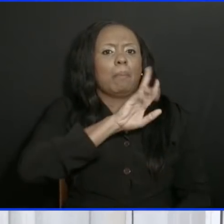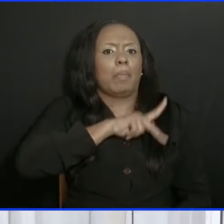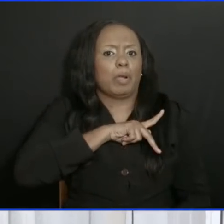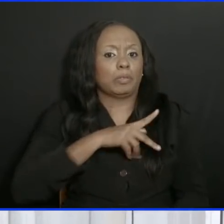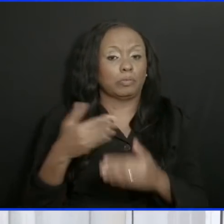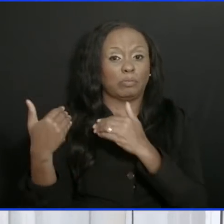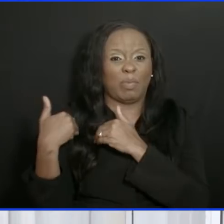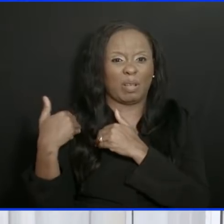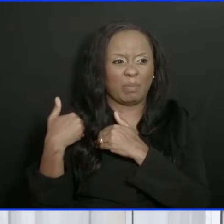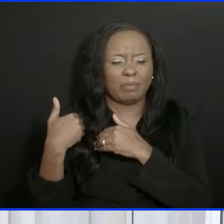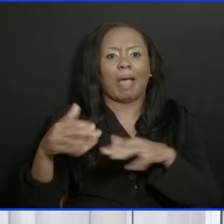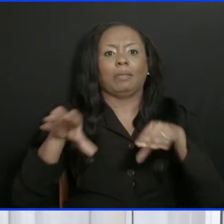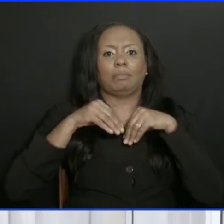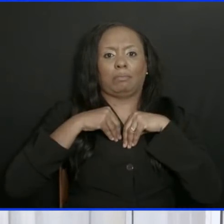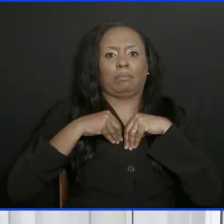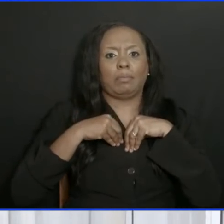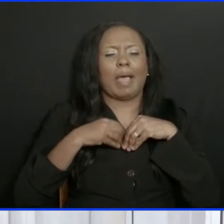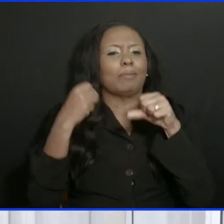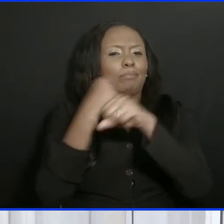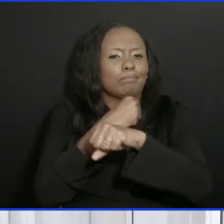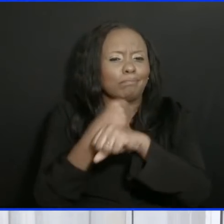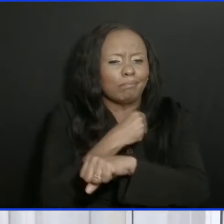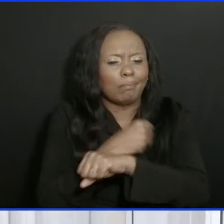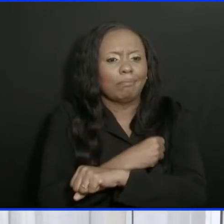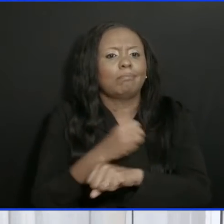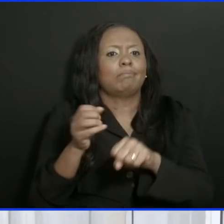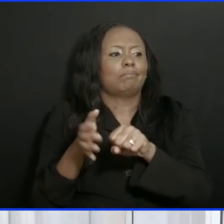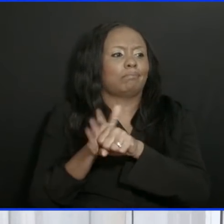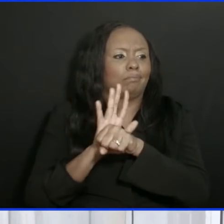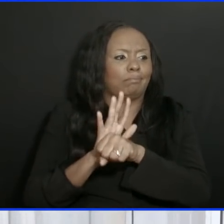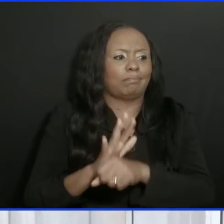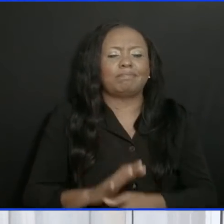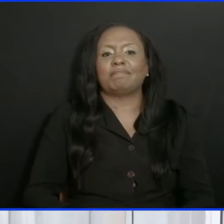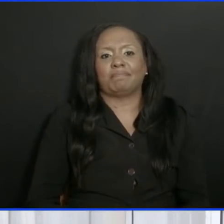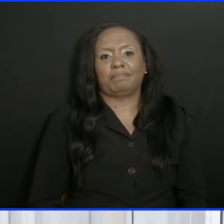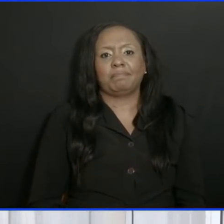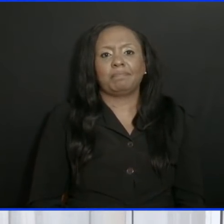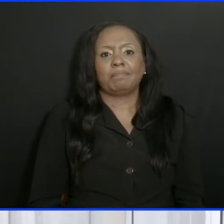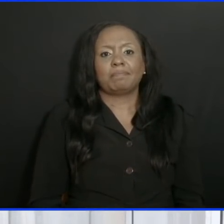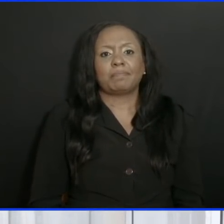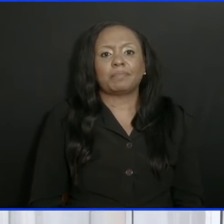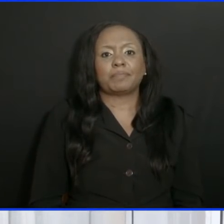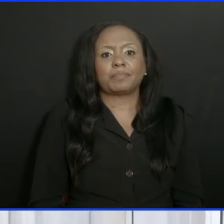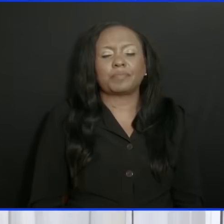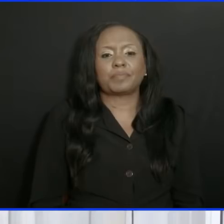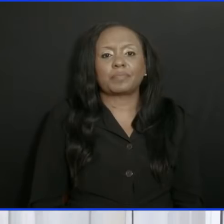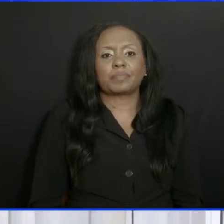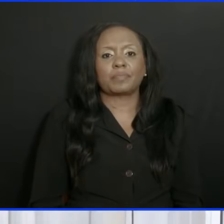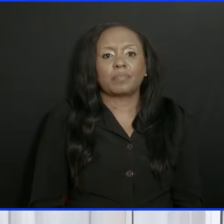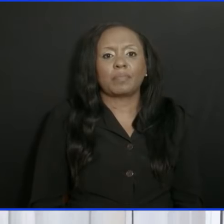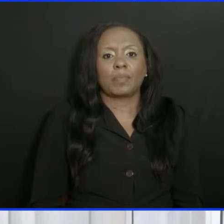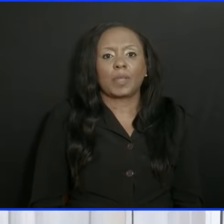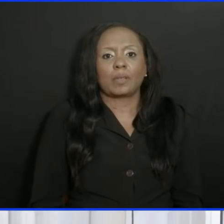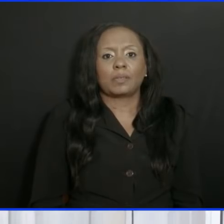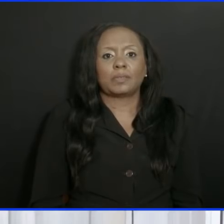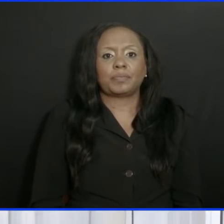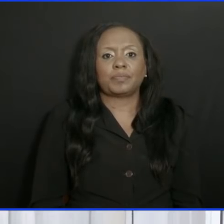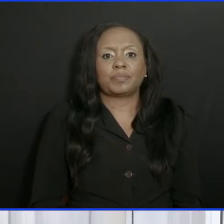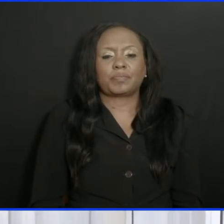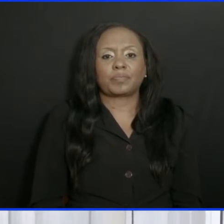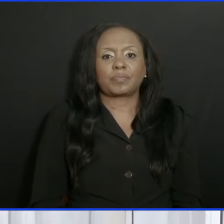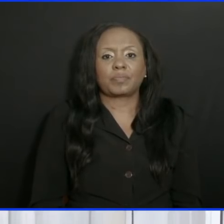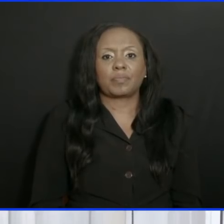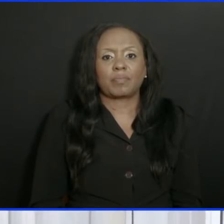minimize the extent to which this virus can run through this society. We've indicated, therefore, that this